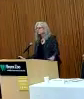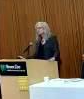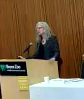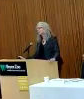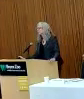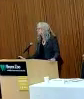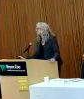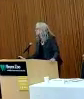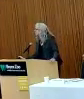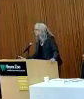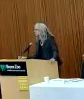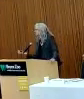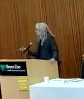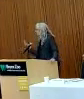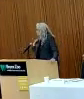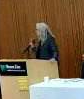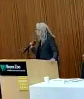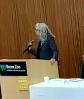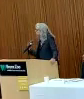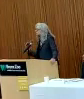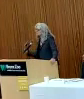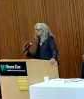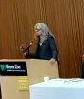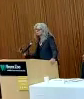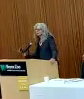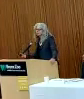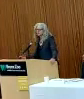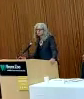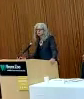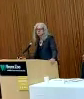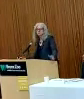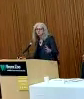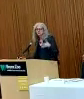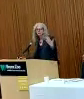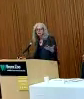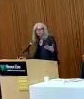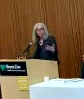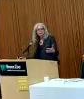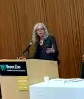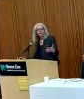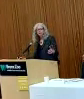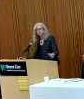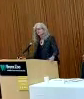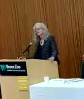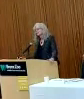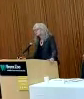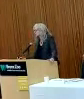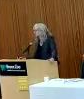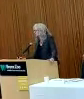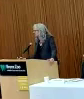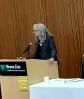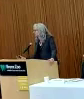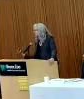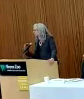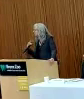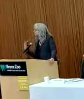know look at appraisal bias as we are seeing more and more complaints around appraisal bias and looking at you know how that is also